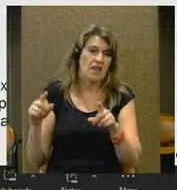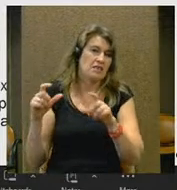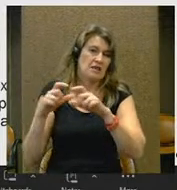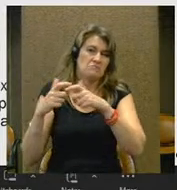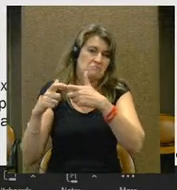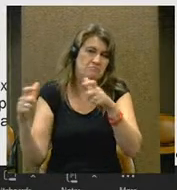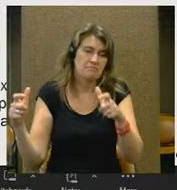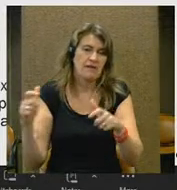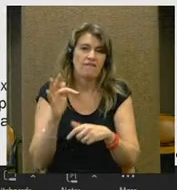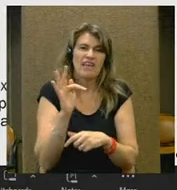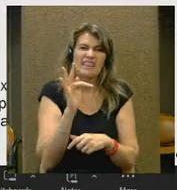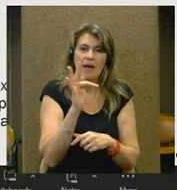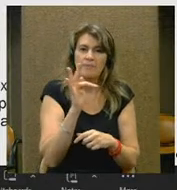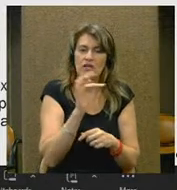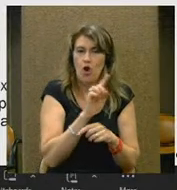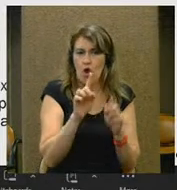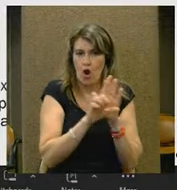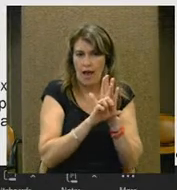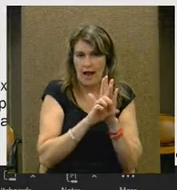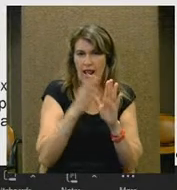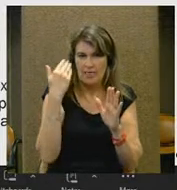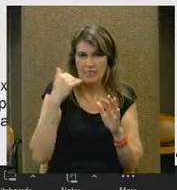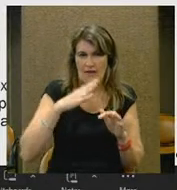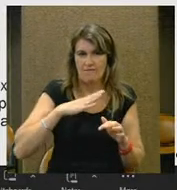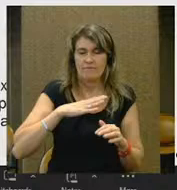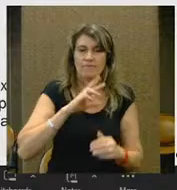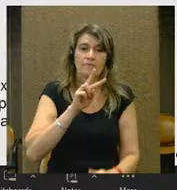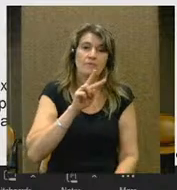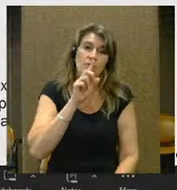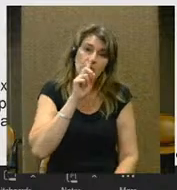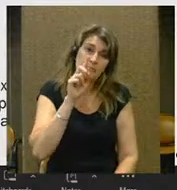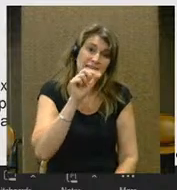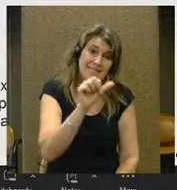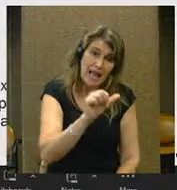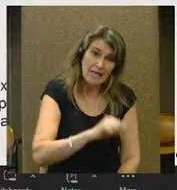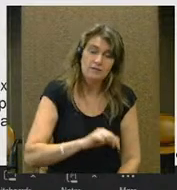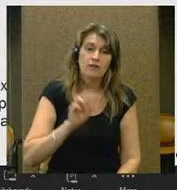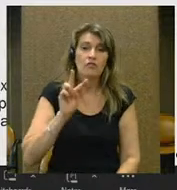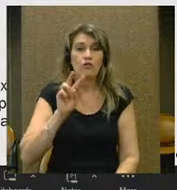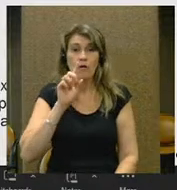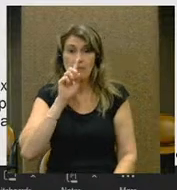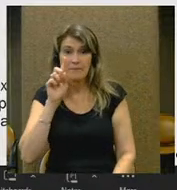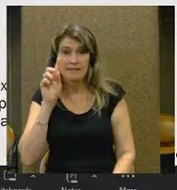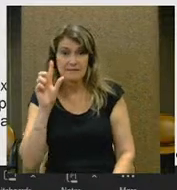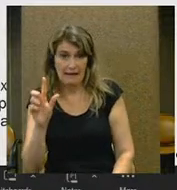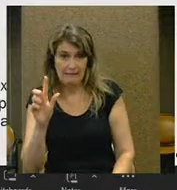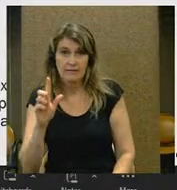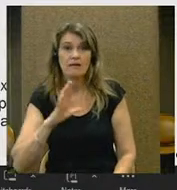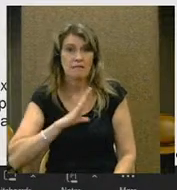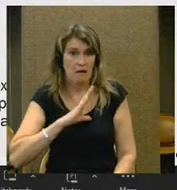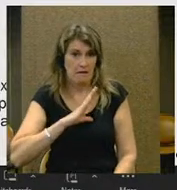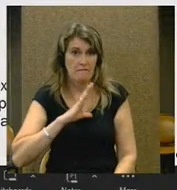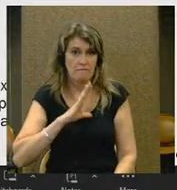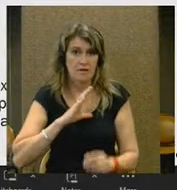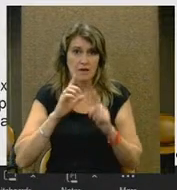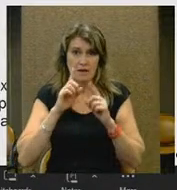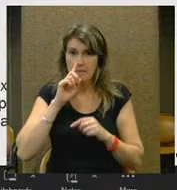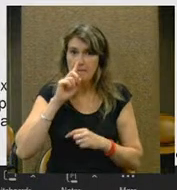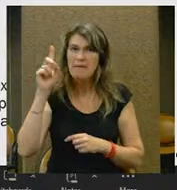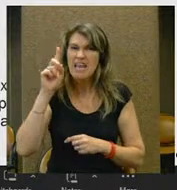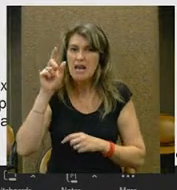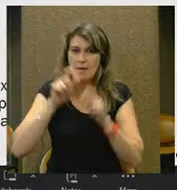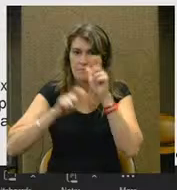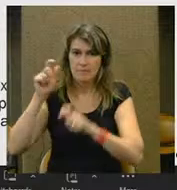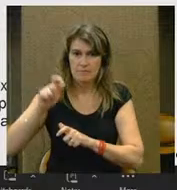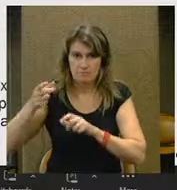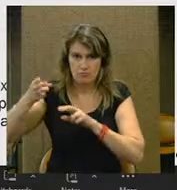example, around 2006, 2007, we had an outbreak where about 1,000 people died. But back